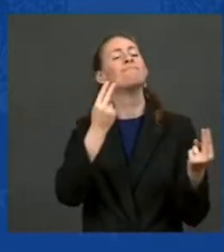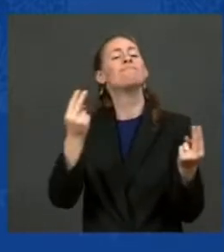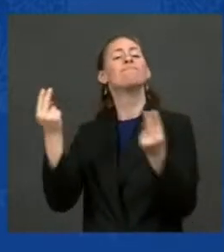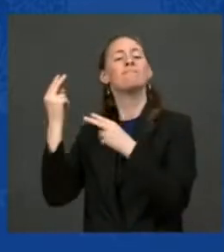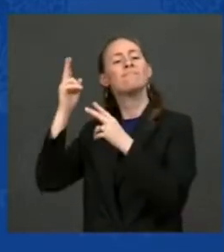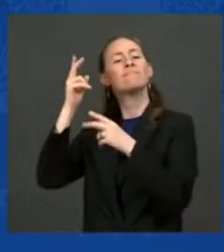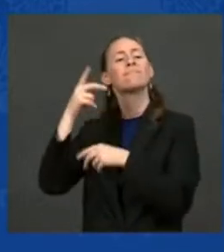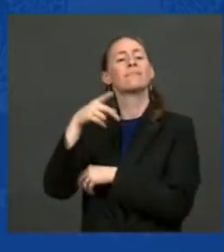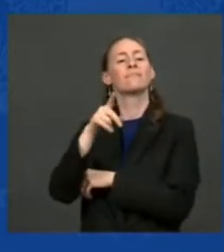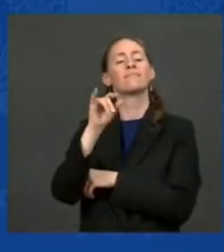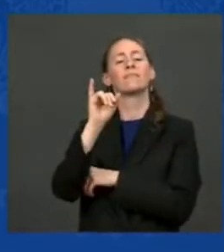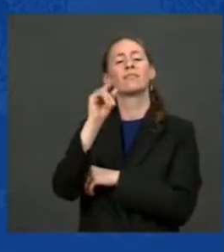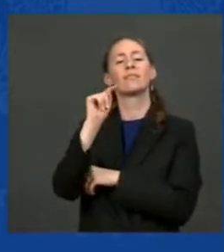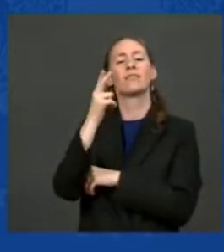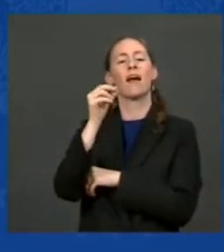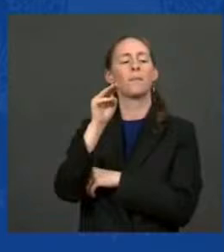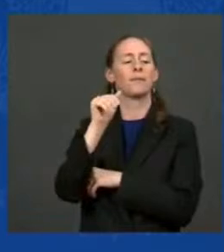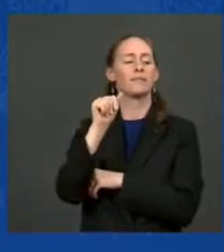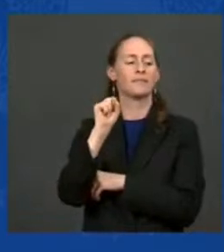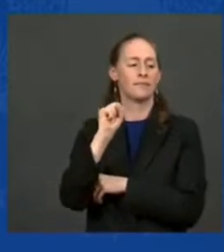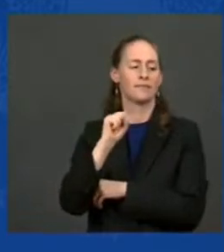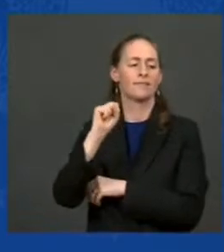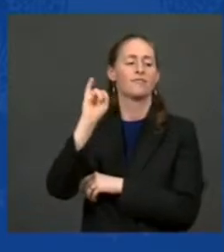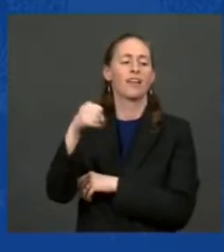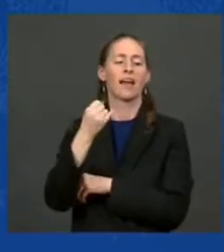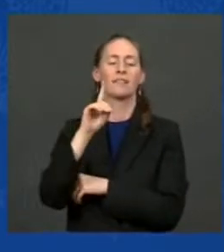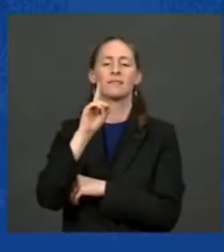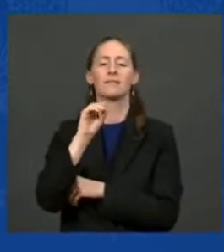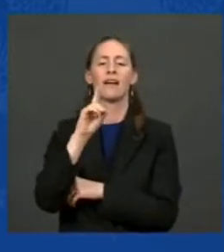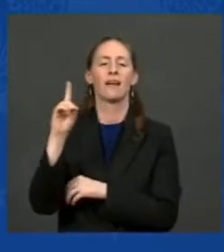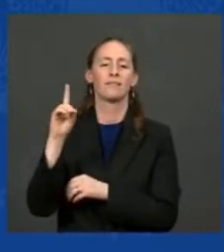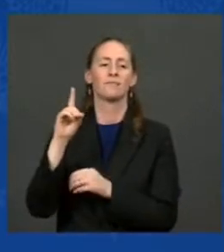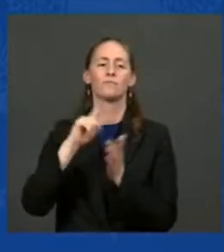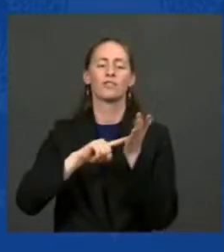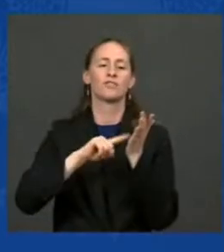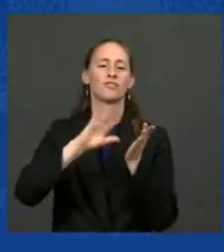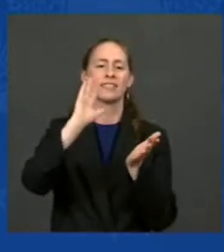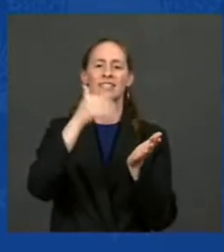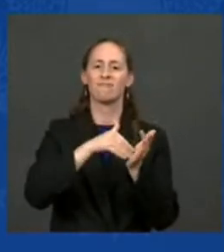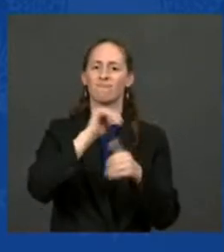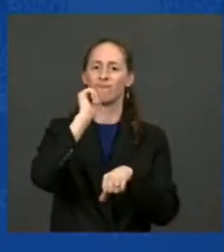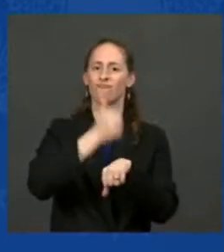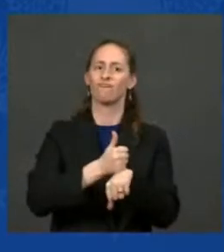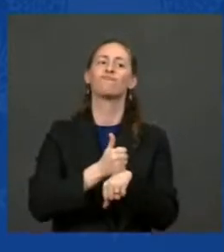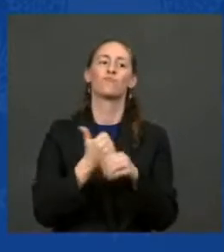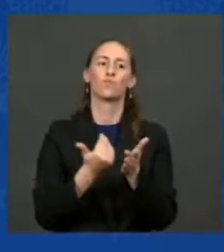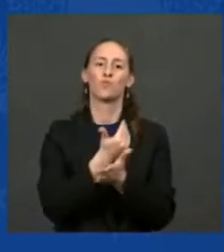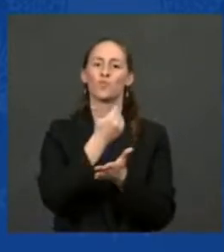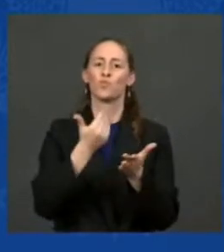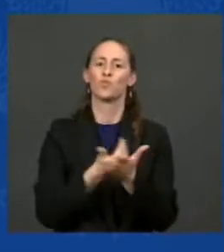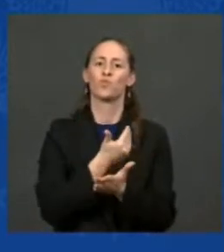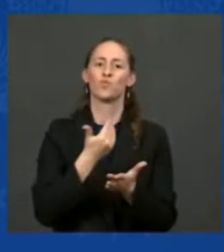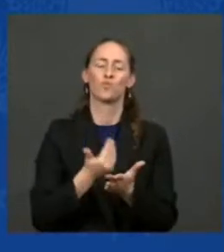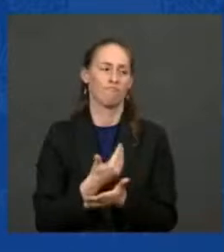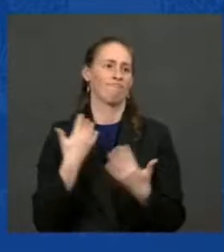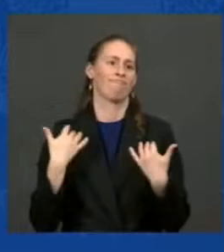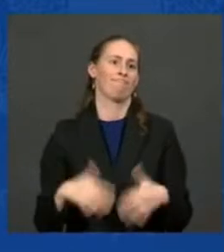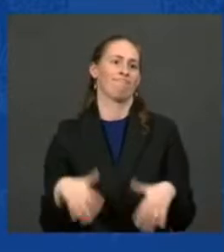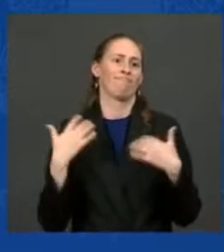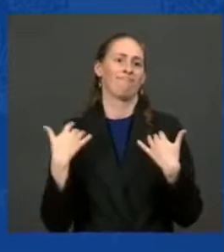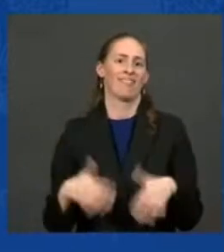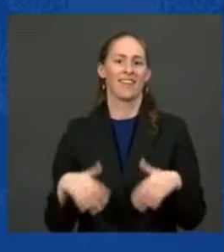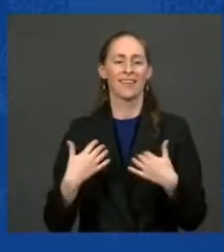a library and archives of papers that amount to an incredible first-person, first draft of